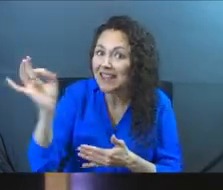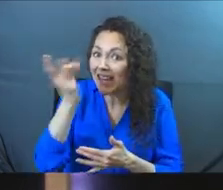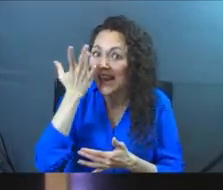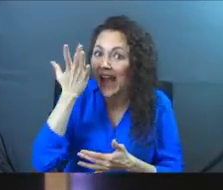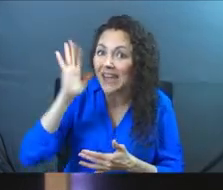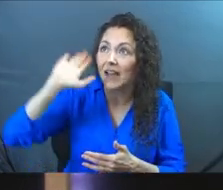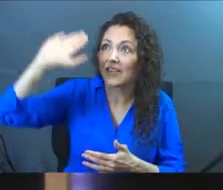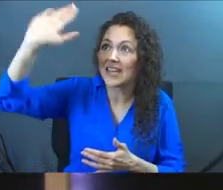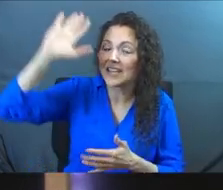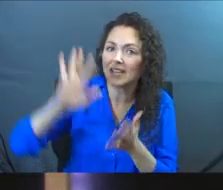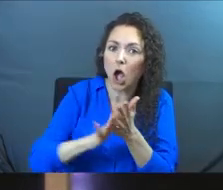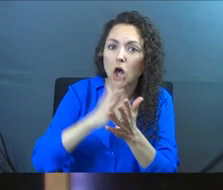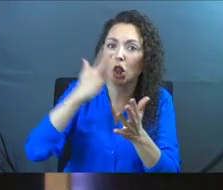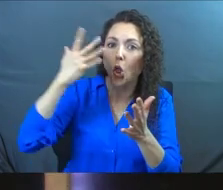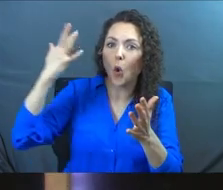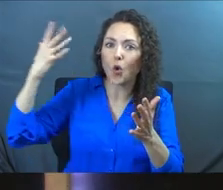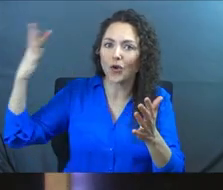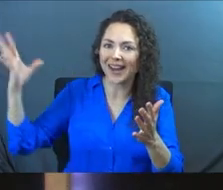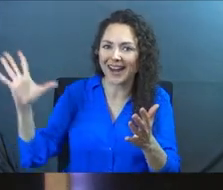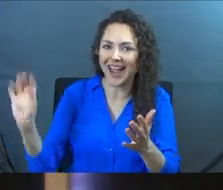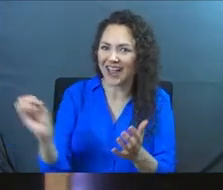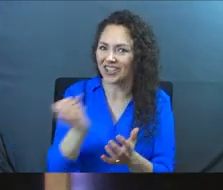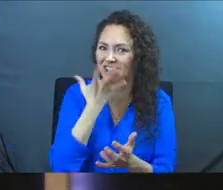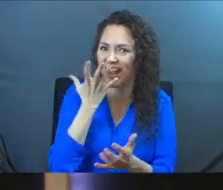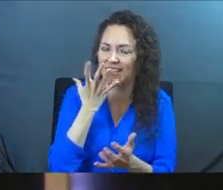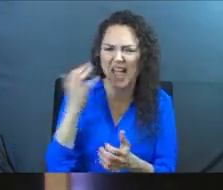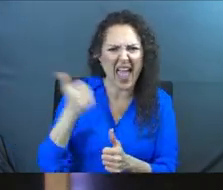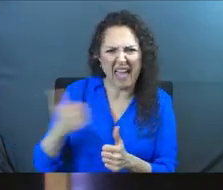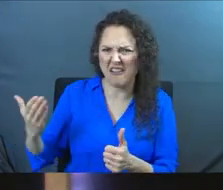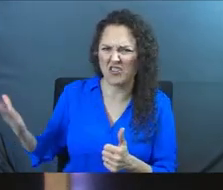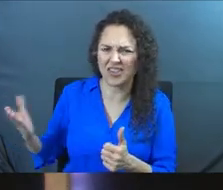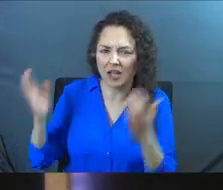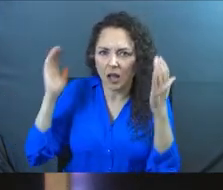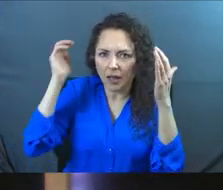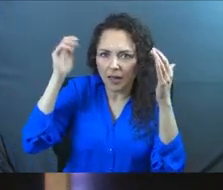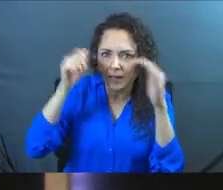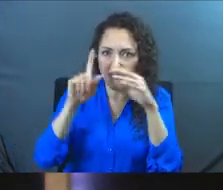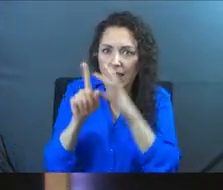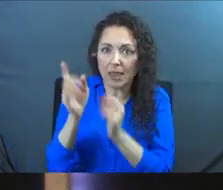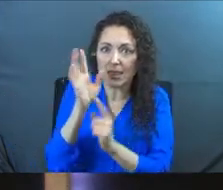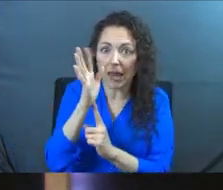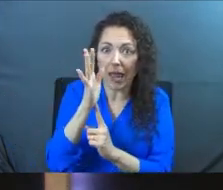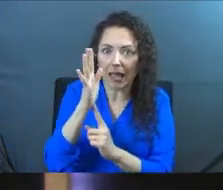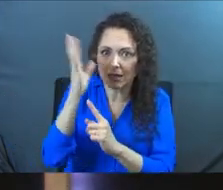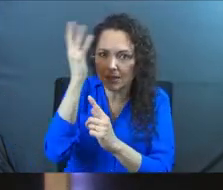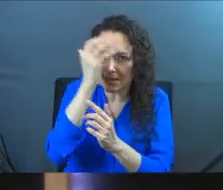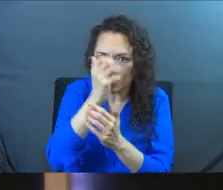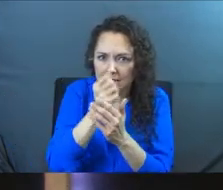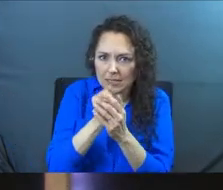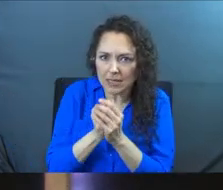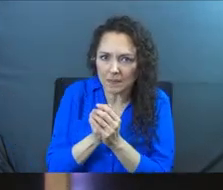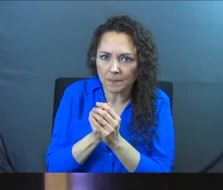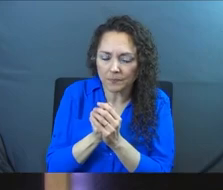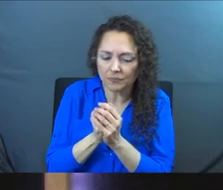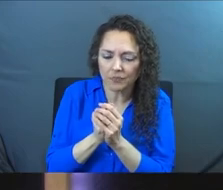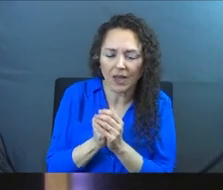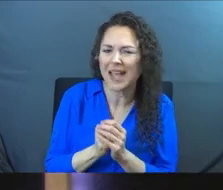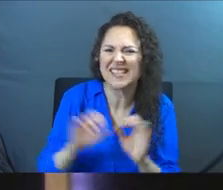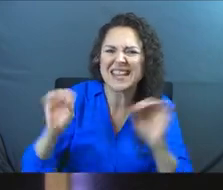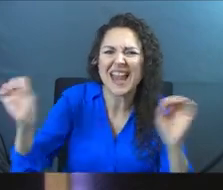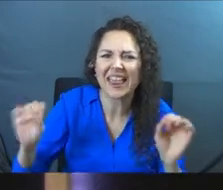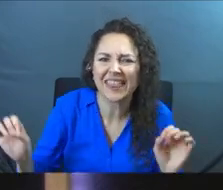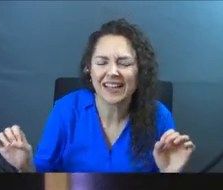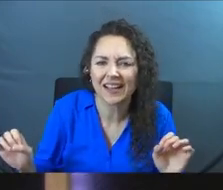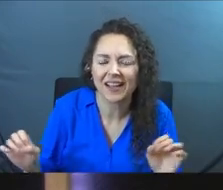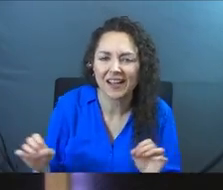the kingdom, everything else grows dim. And I realized that all of this other stuff would actually be nothing to me just so I could have